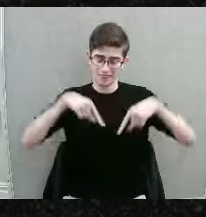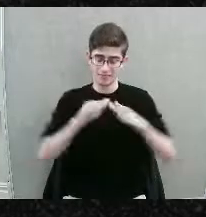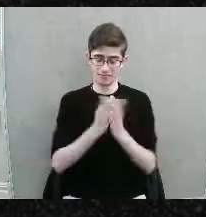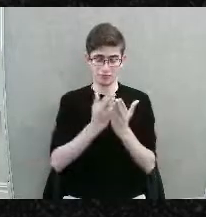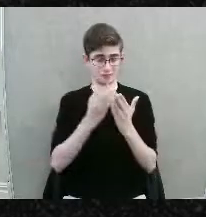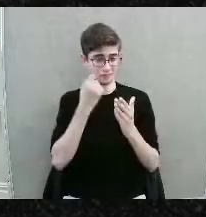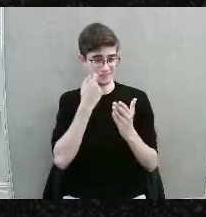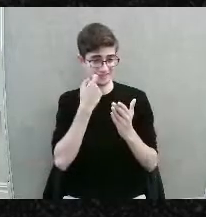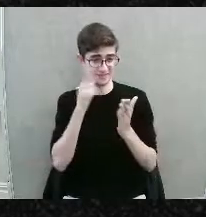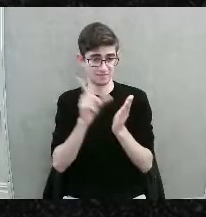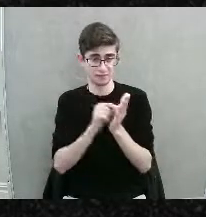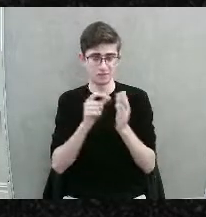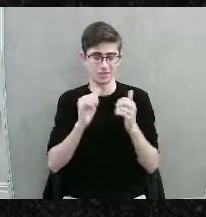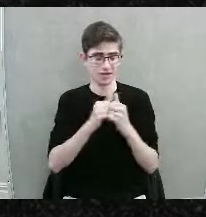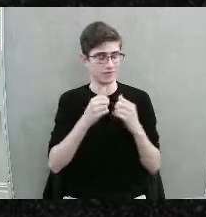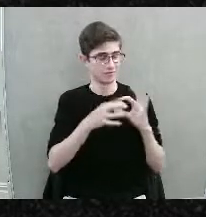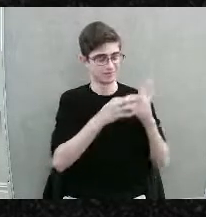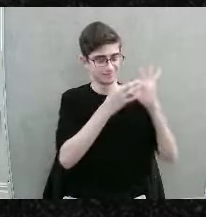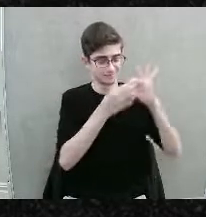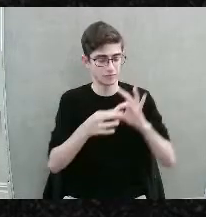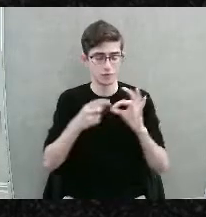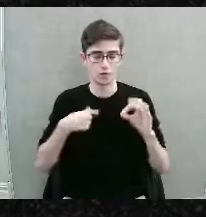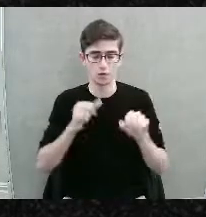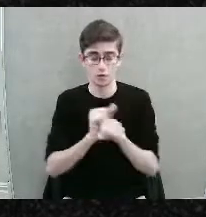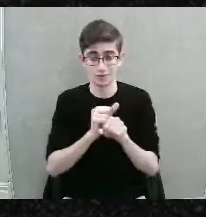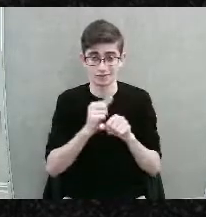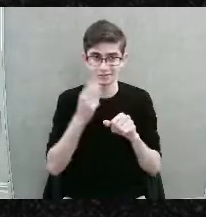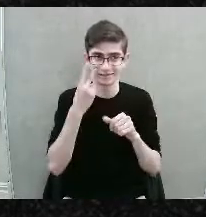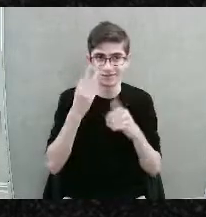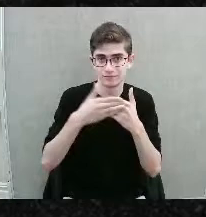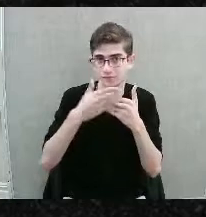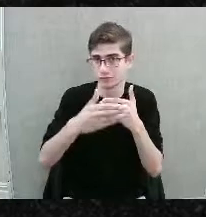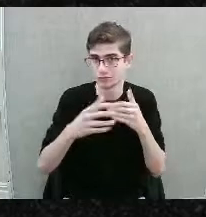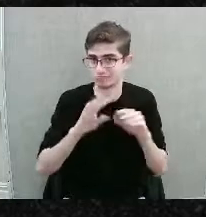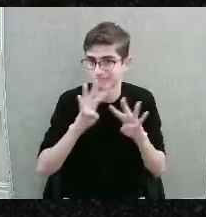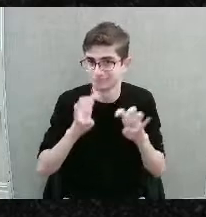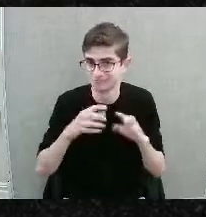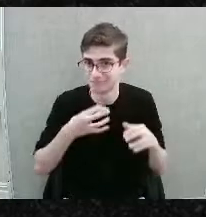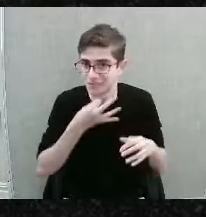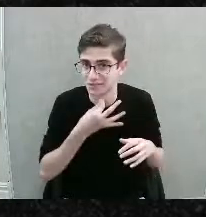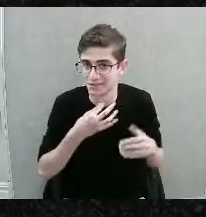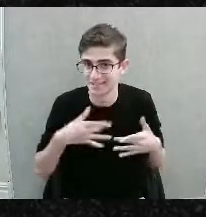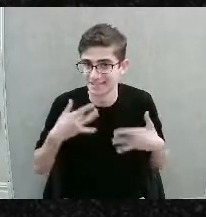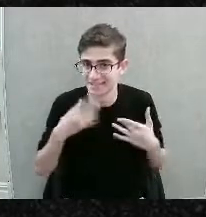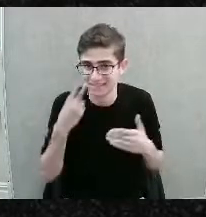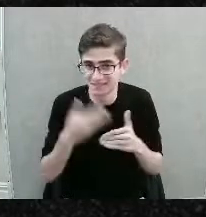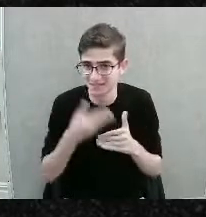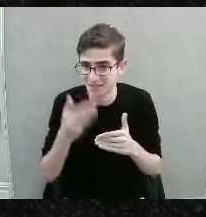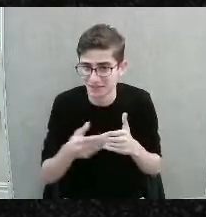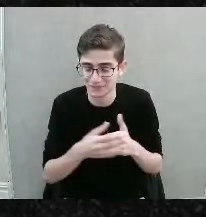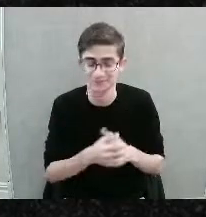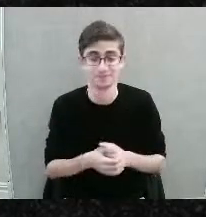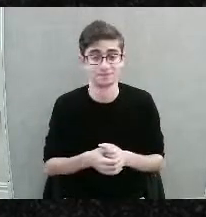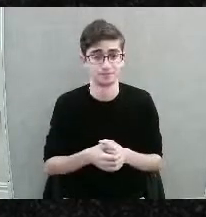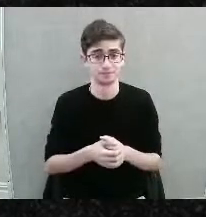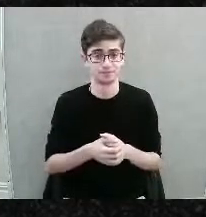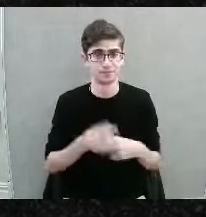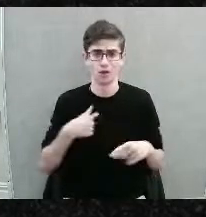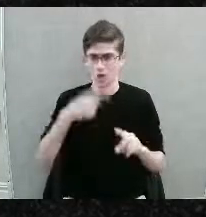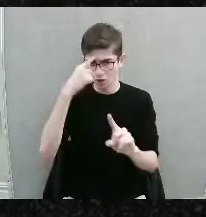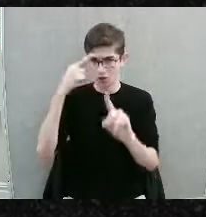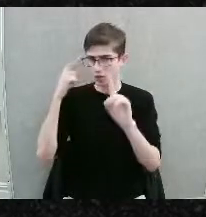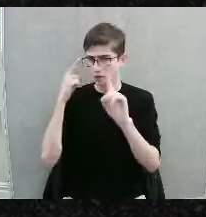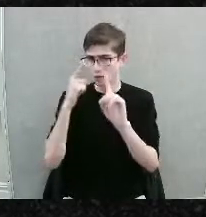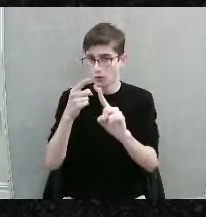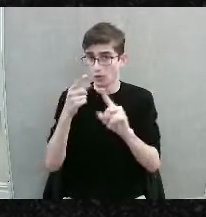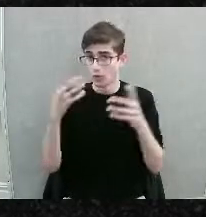look forward to the productions of that project in the years to come. What we were trying to do was